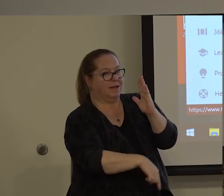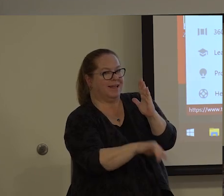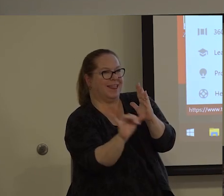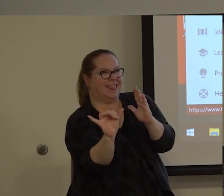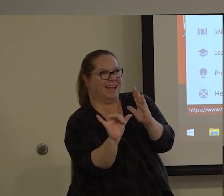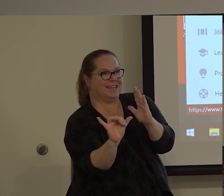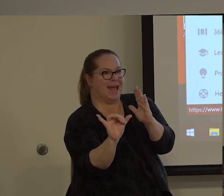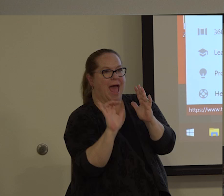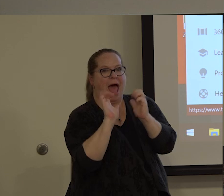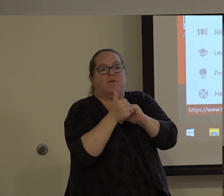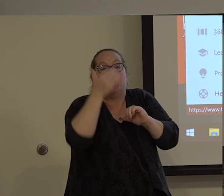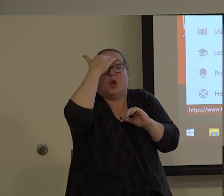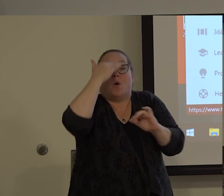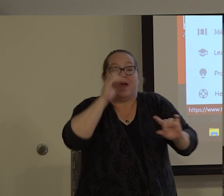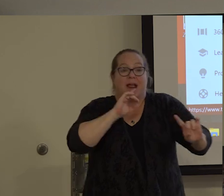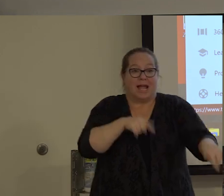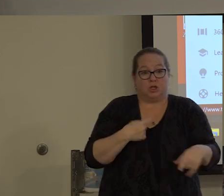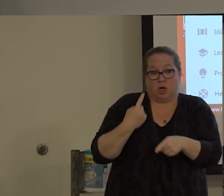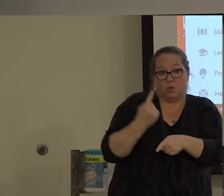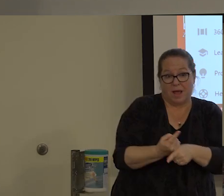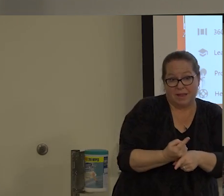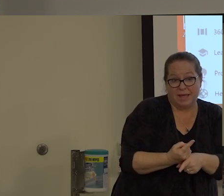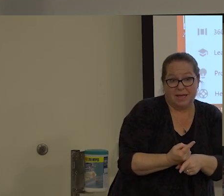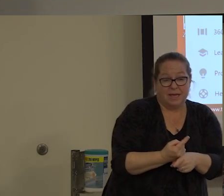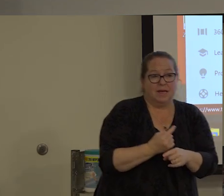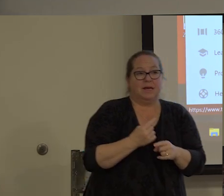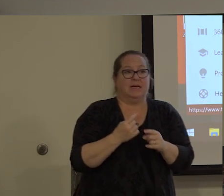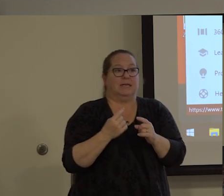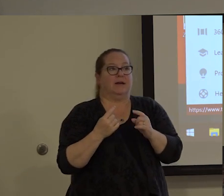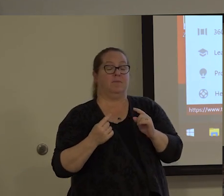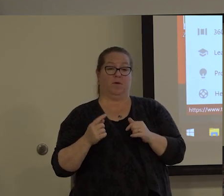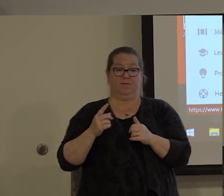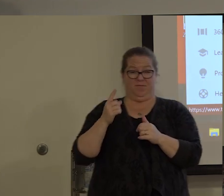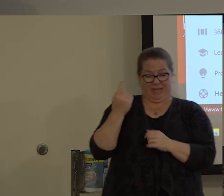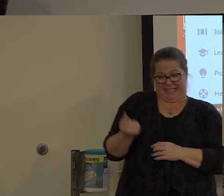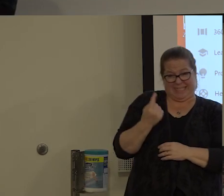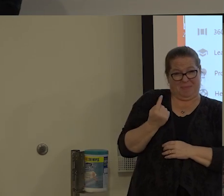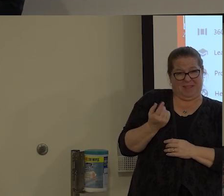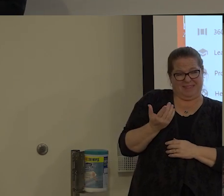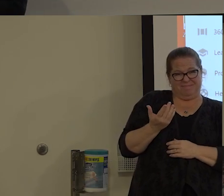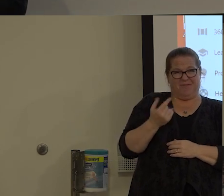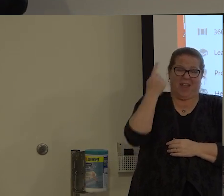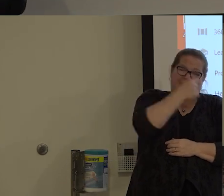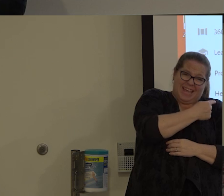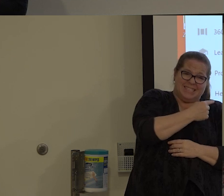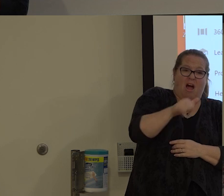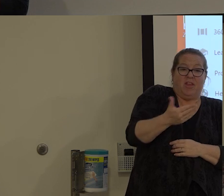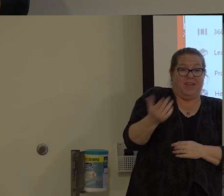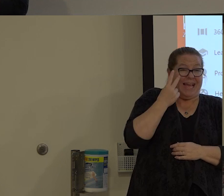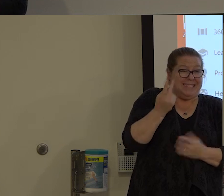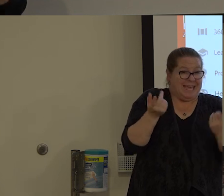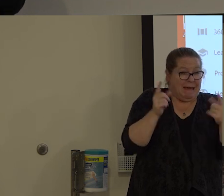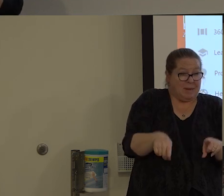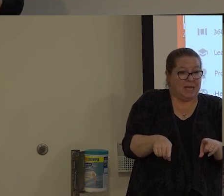Like, how are they going to know they're answering you correctly? Do they have to? Well, for something like this, so the other thing I see happening with